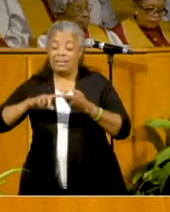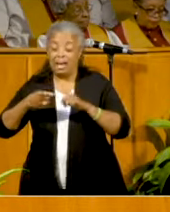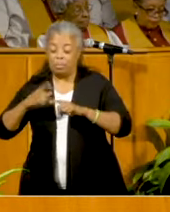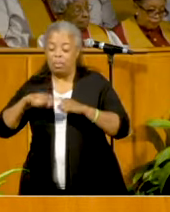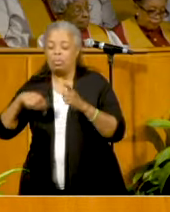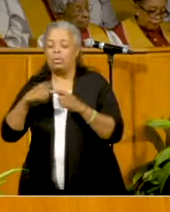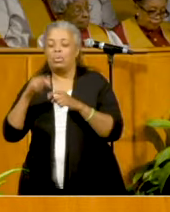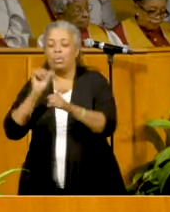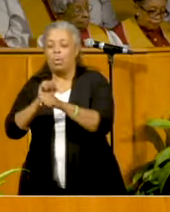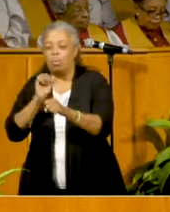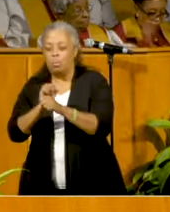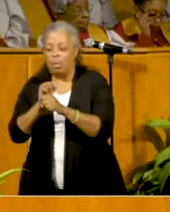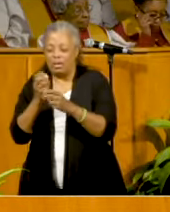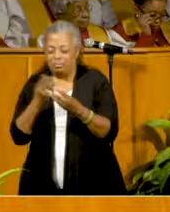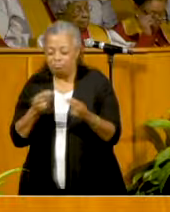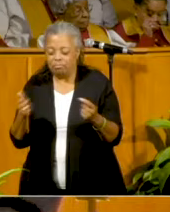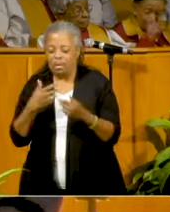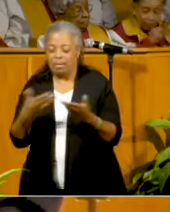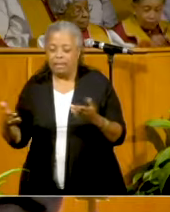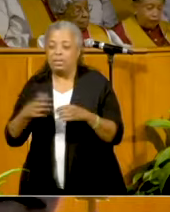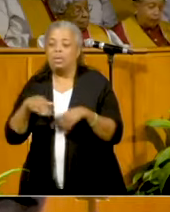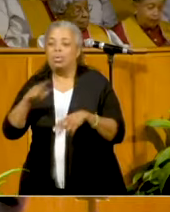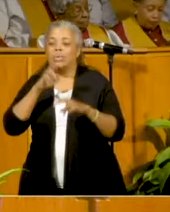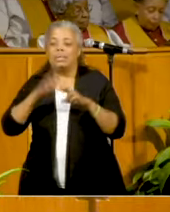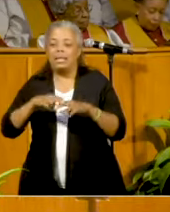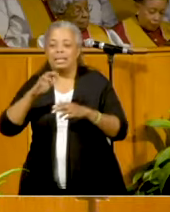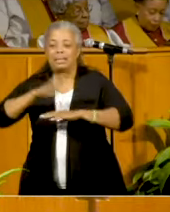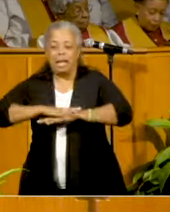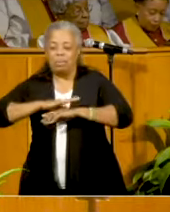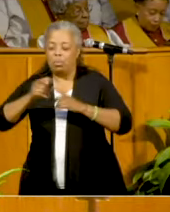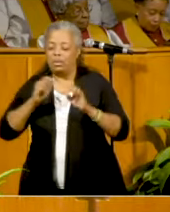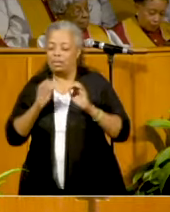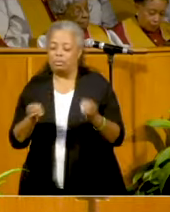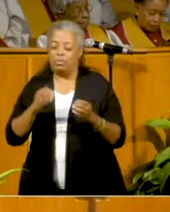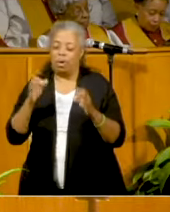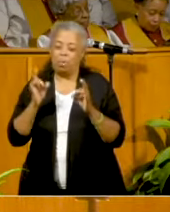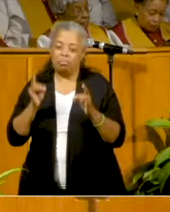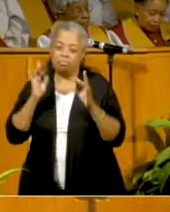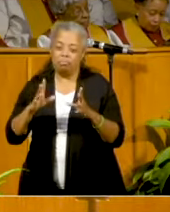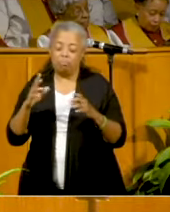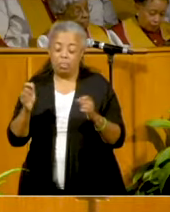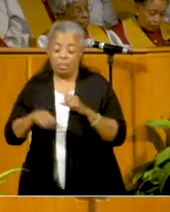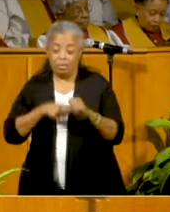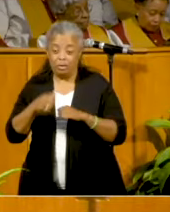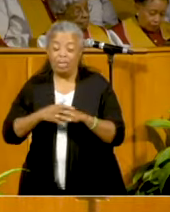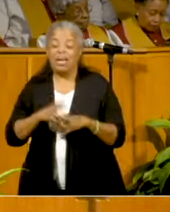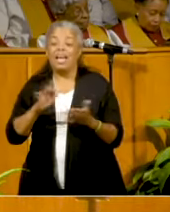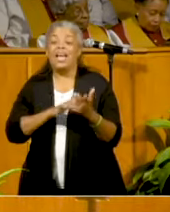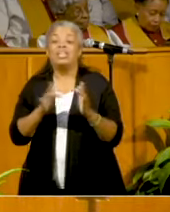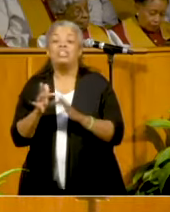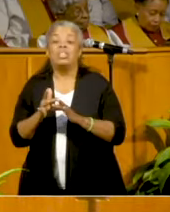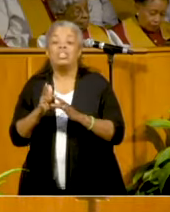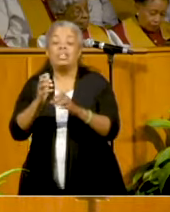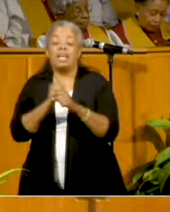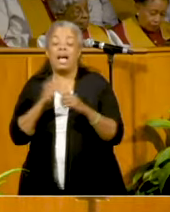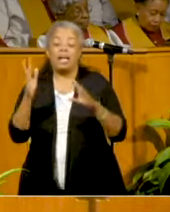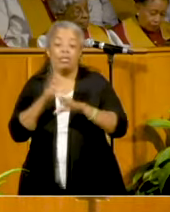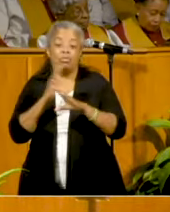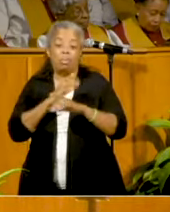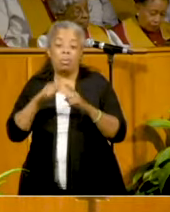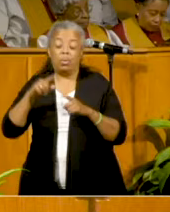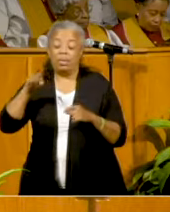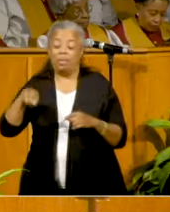table when you're working stuff out. You sit at a table when there's no hostility. And Jesus got in trouble with